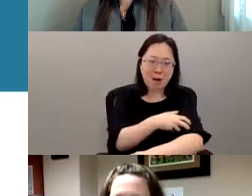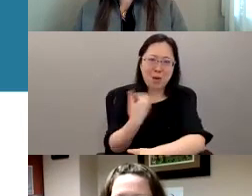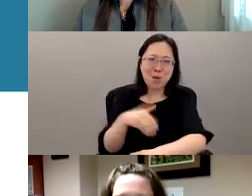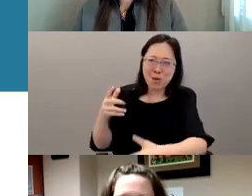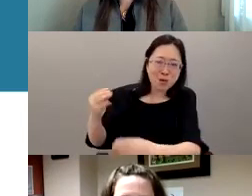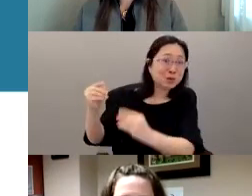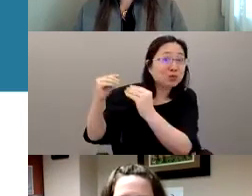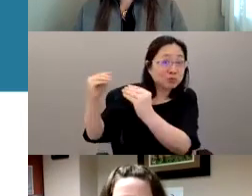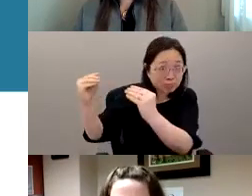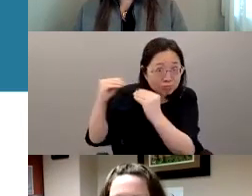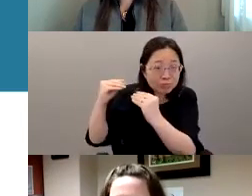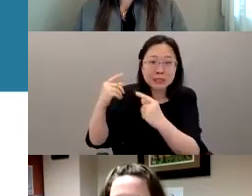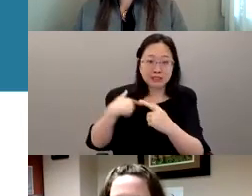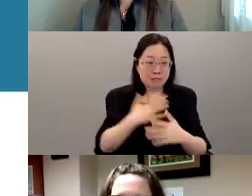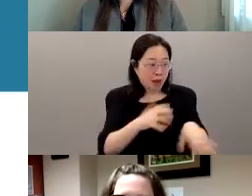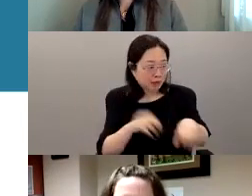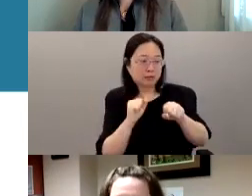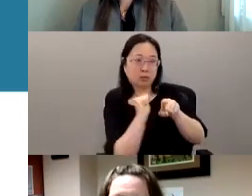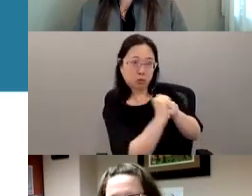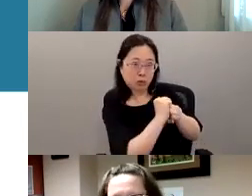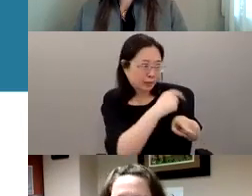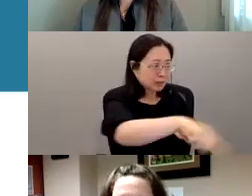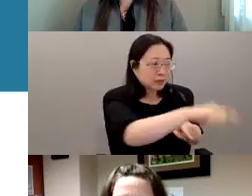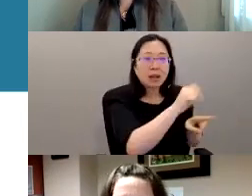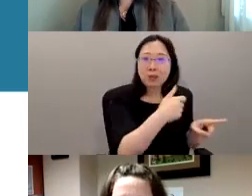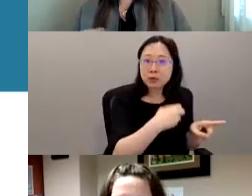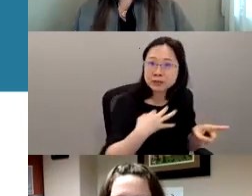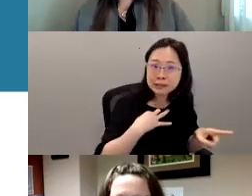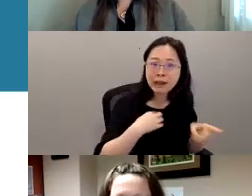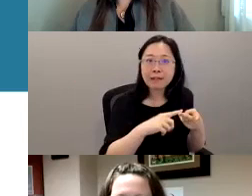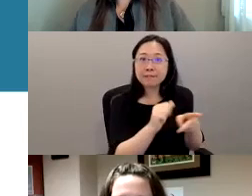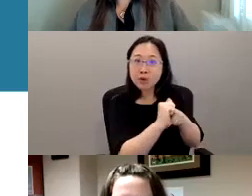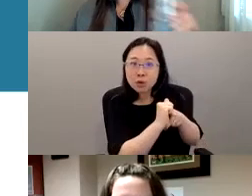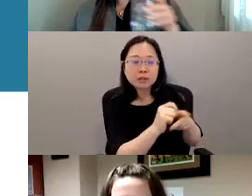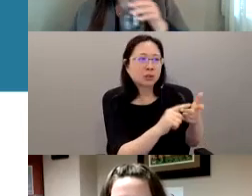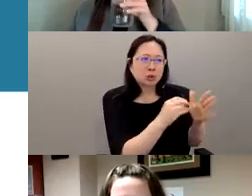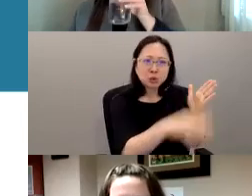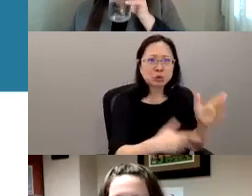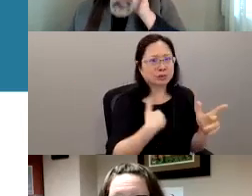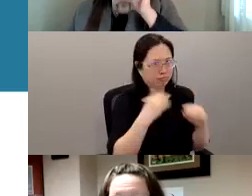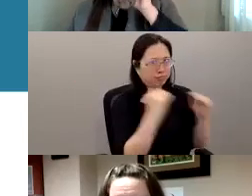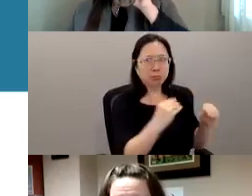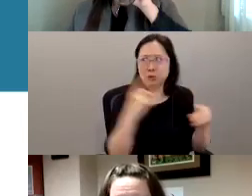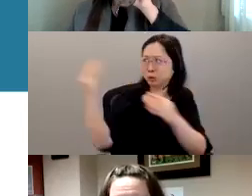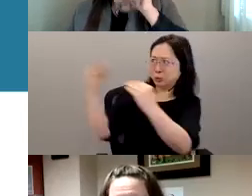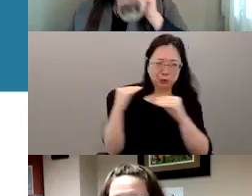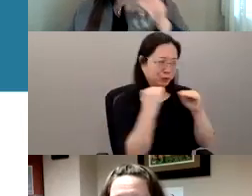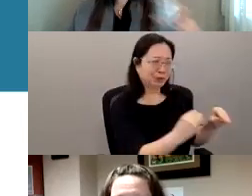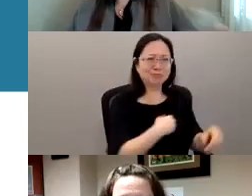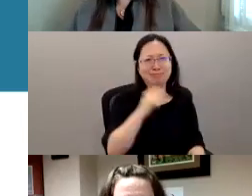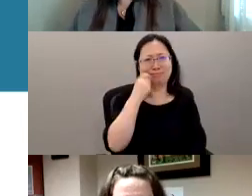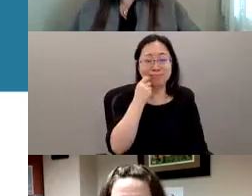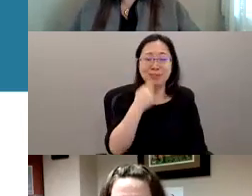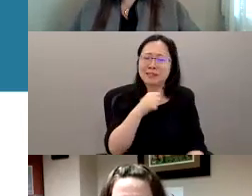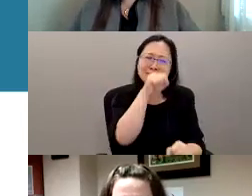of taught me to do my training style to the students and the staff that come through. So I'm responsible for that, and I love it.